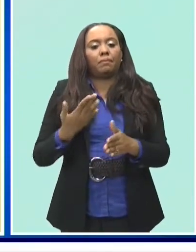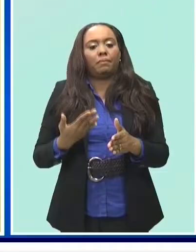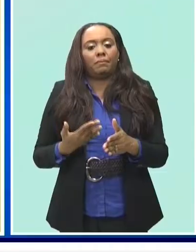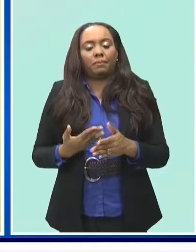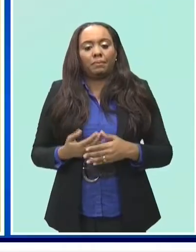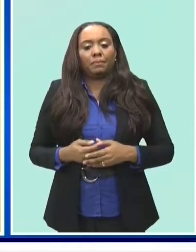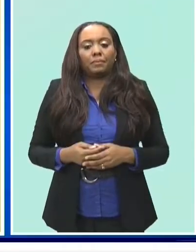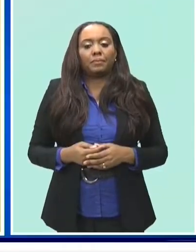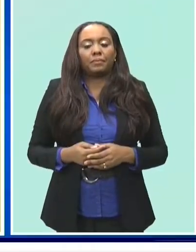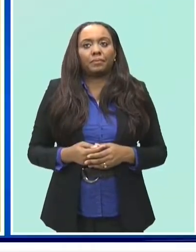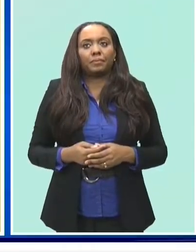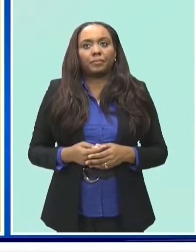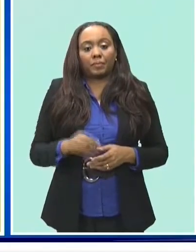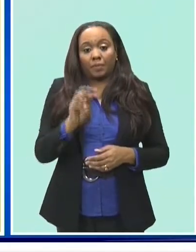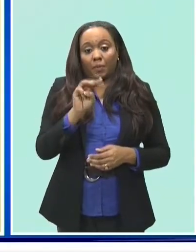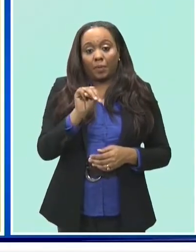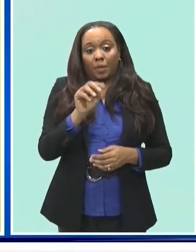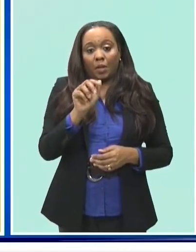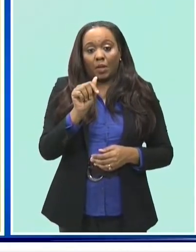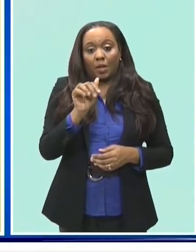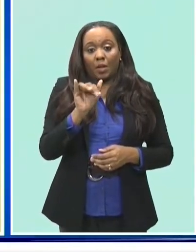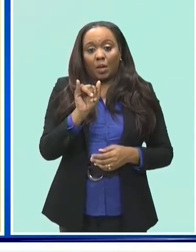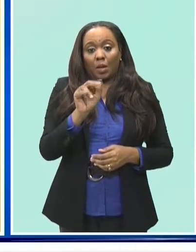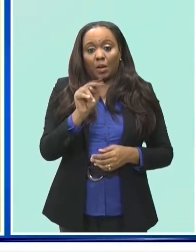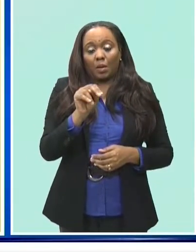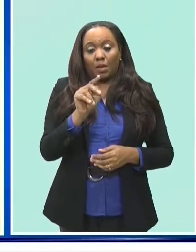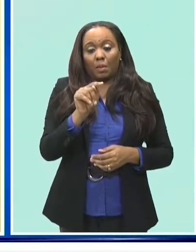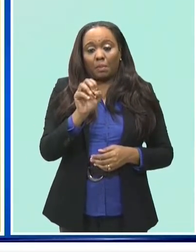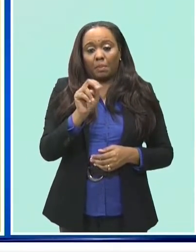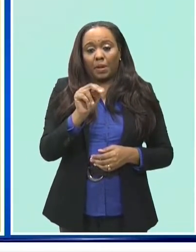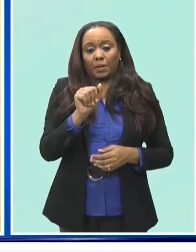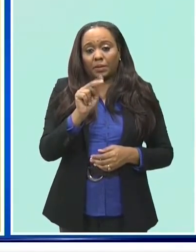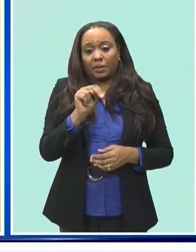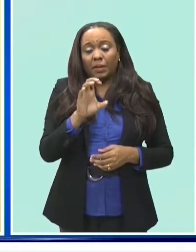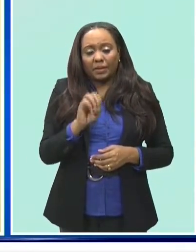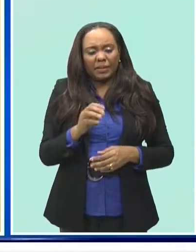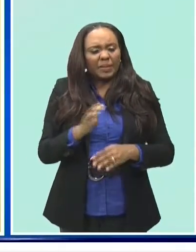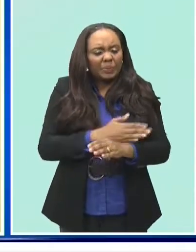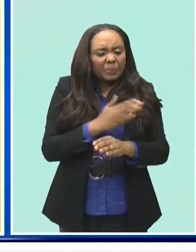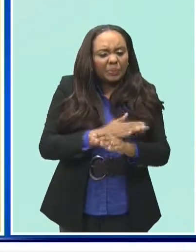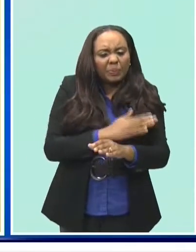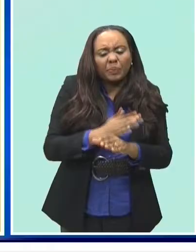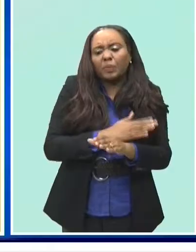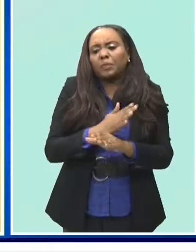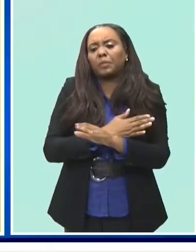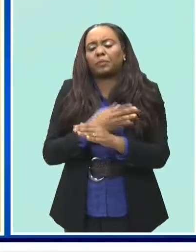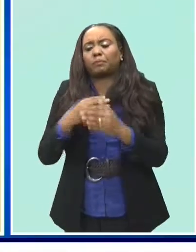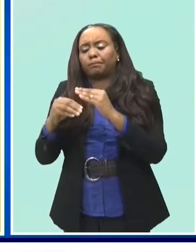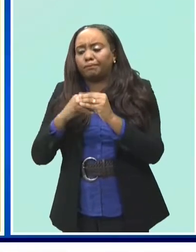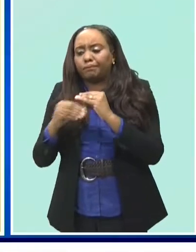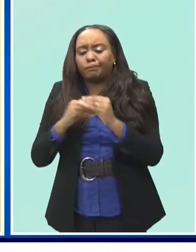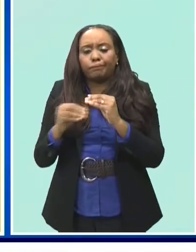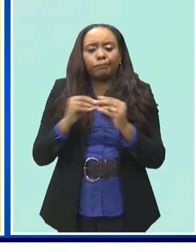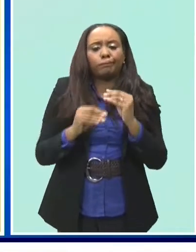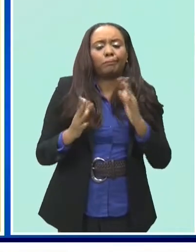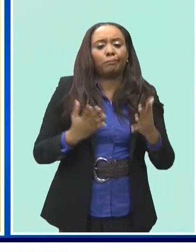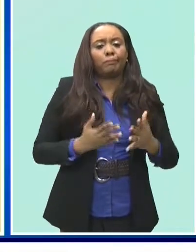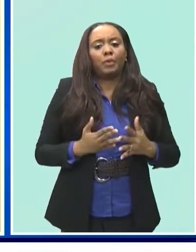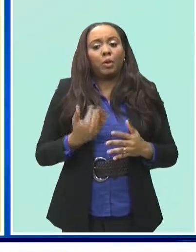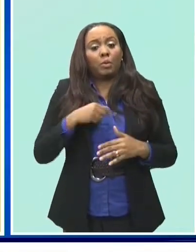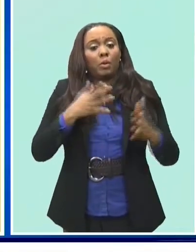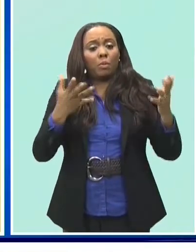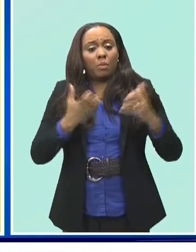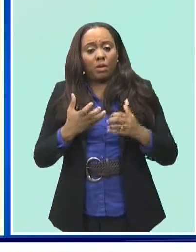maintenance routines and industrial work that needs to be done on the premises, which we were hoping to do at